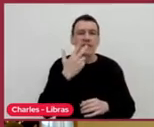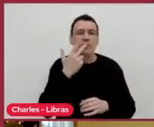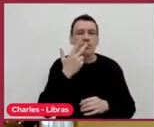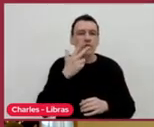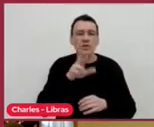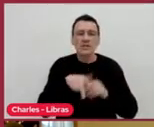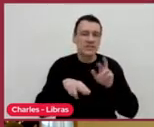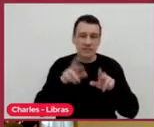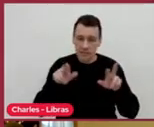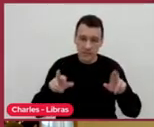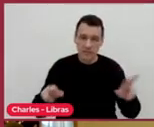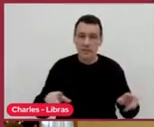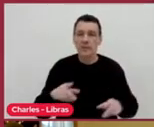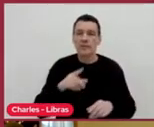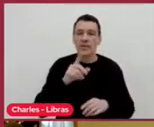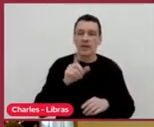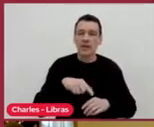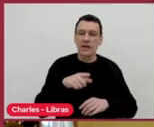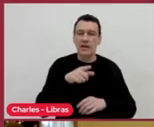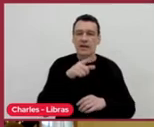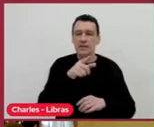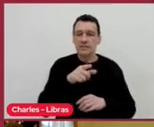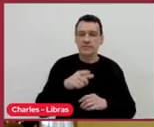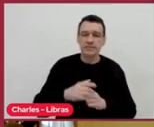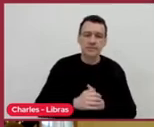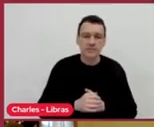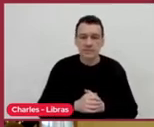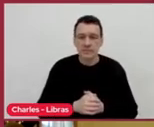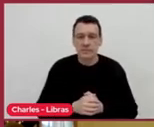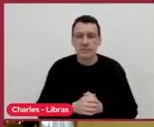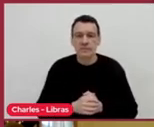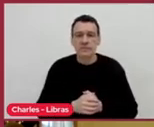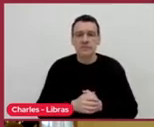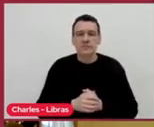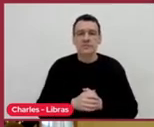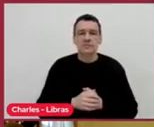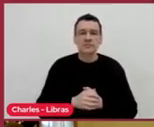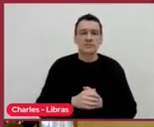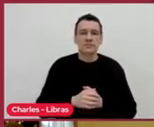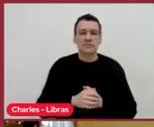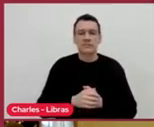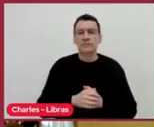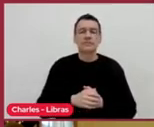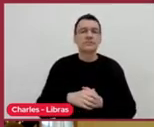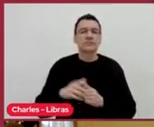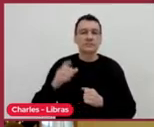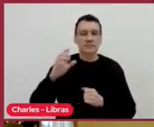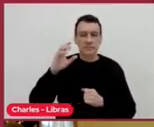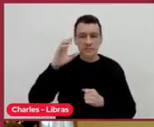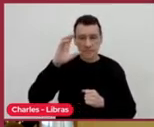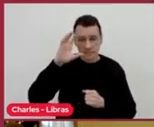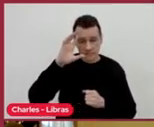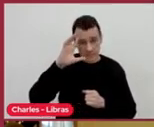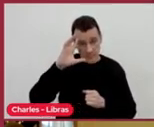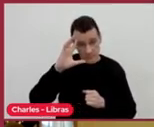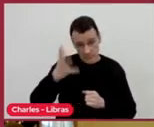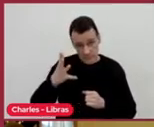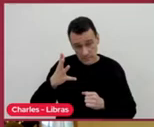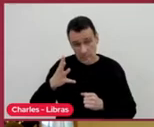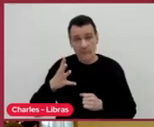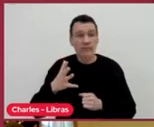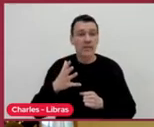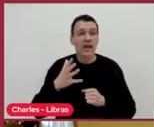batch resolvers. And the idea is, if the resolver is a batch, it will not run